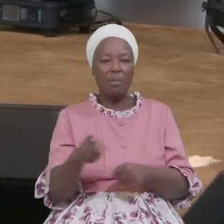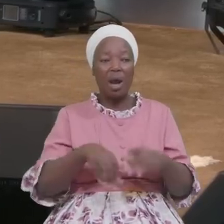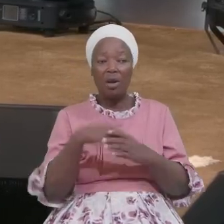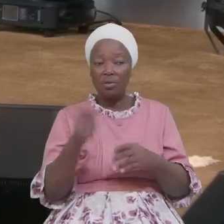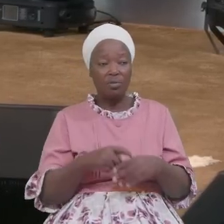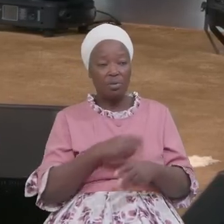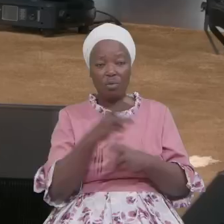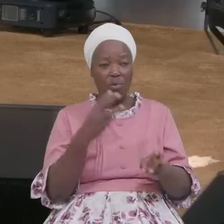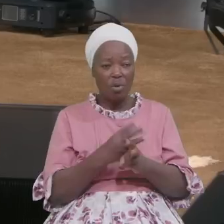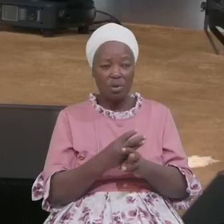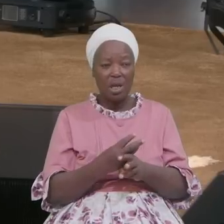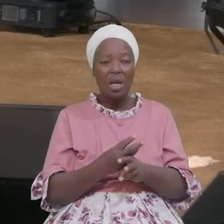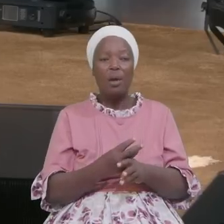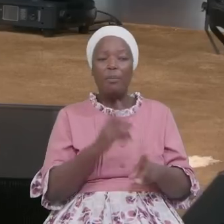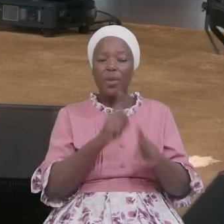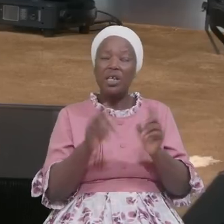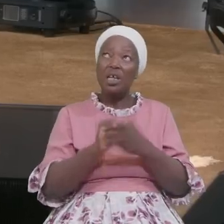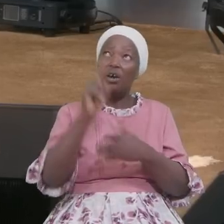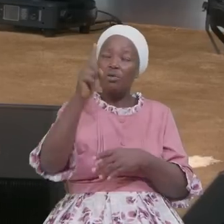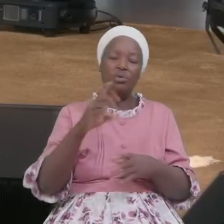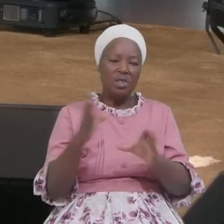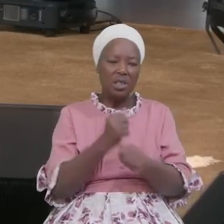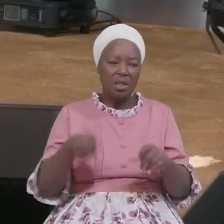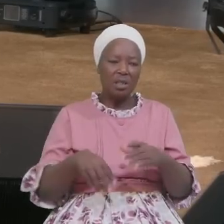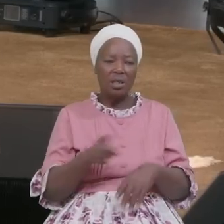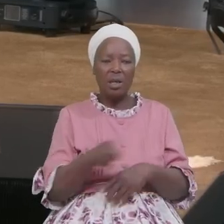keep them from evil.